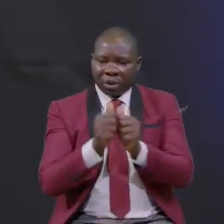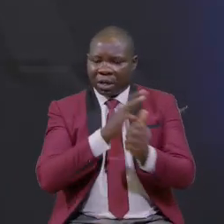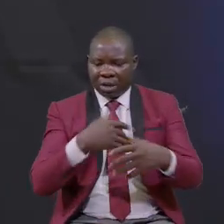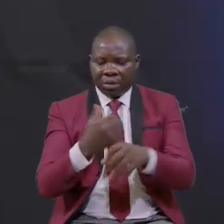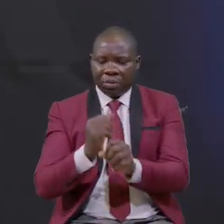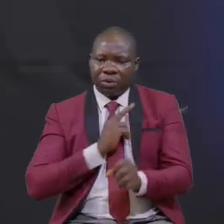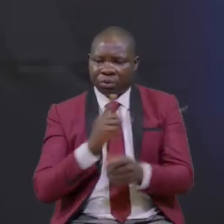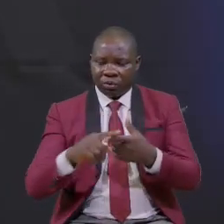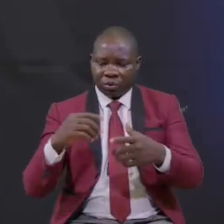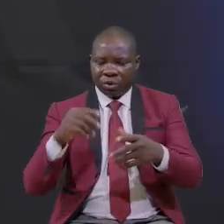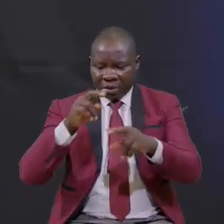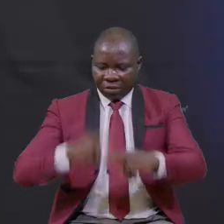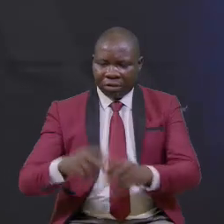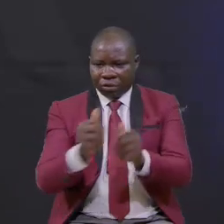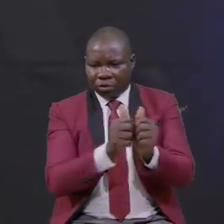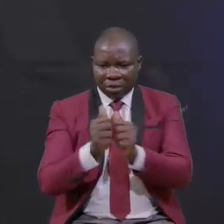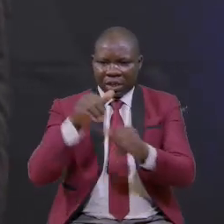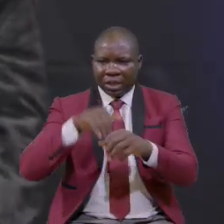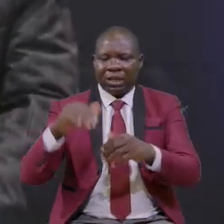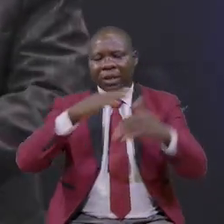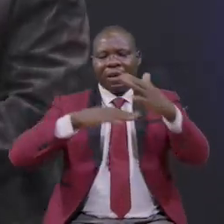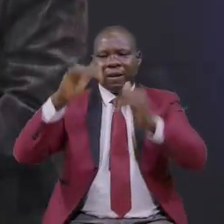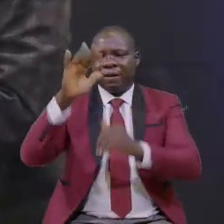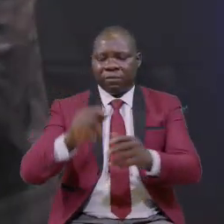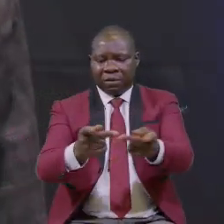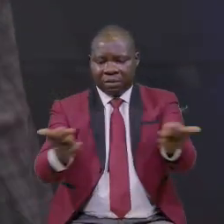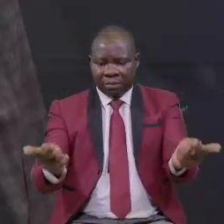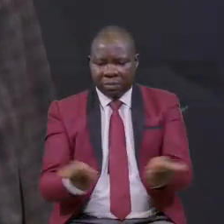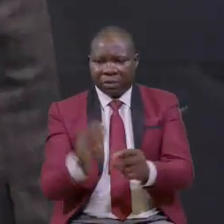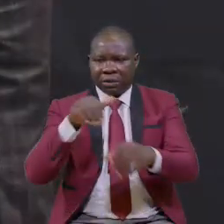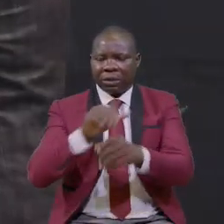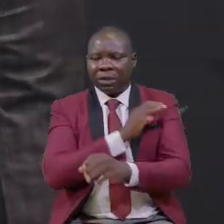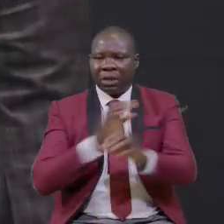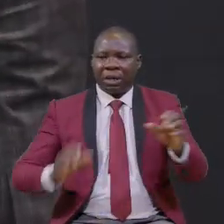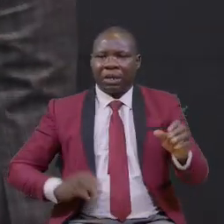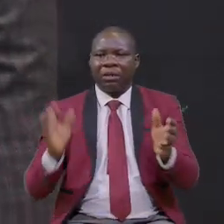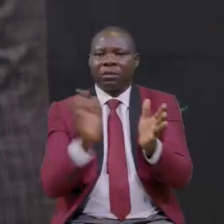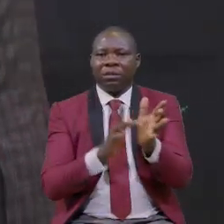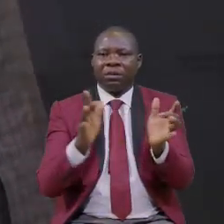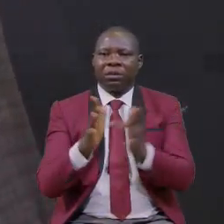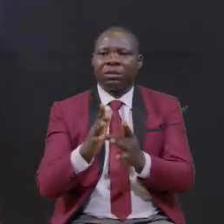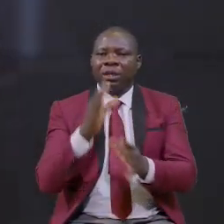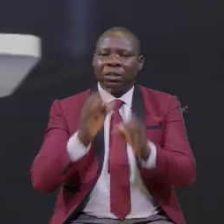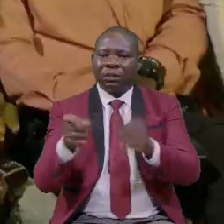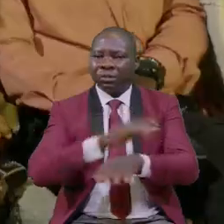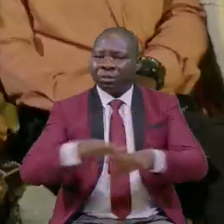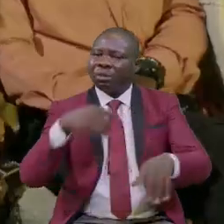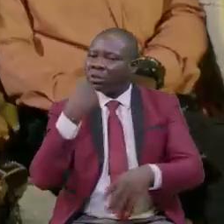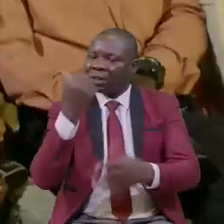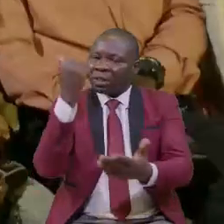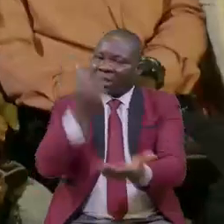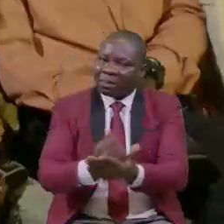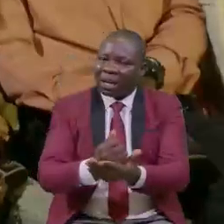heavenly places in Christ Jesus. If you don't say amen, I will not explain that to you.